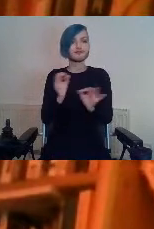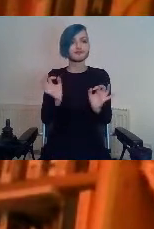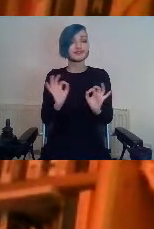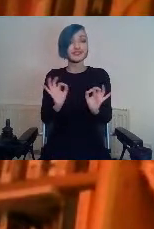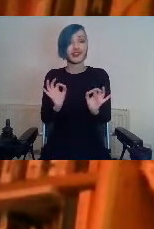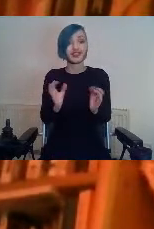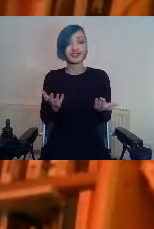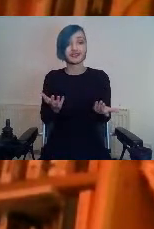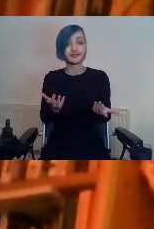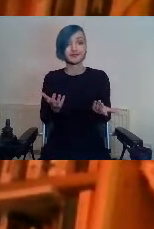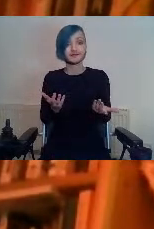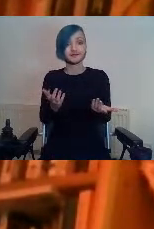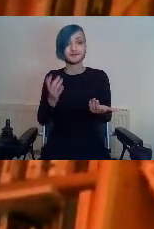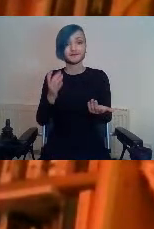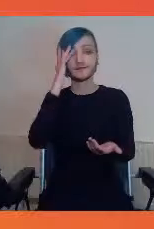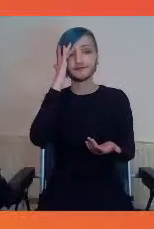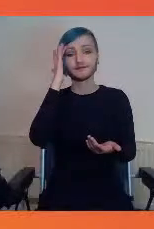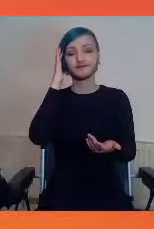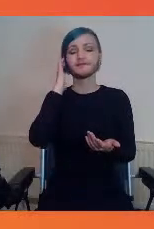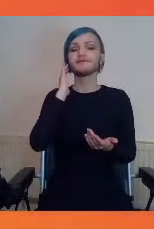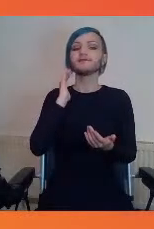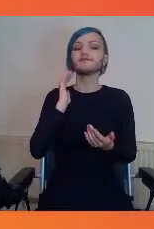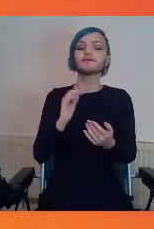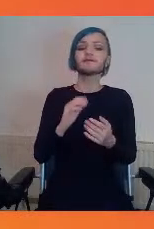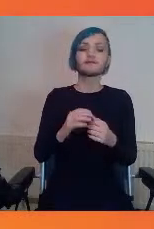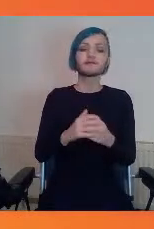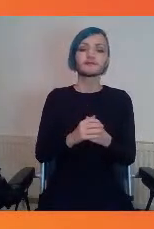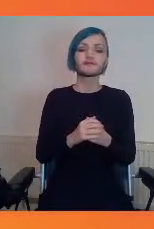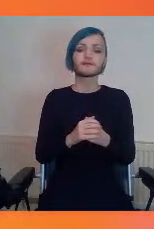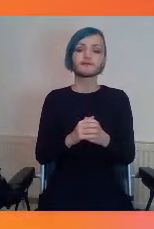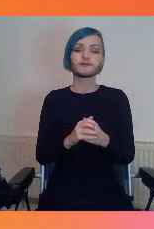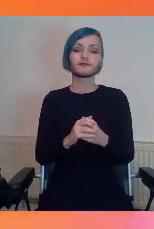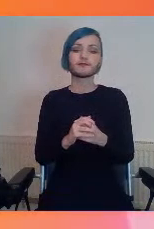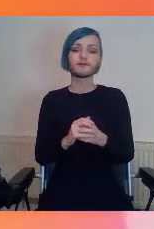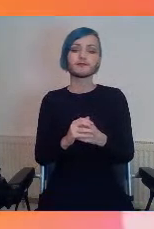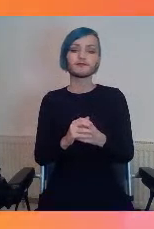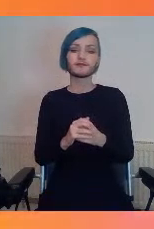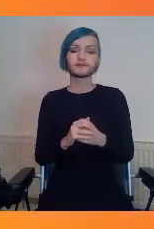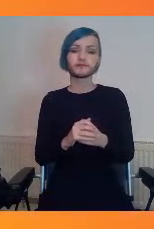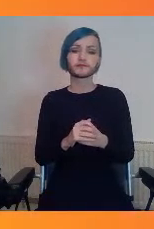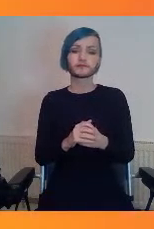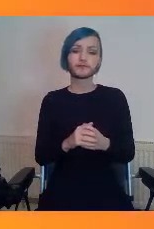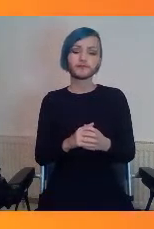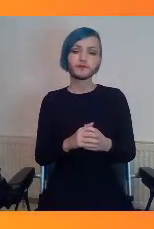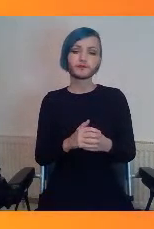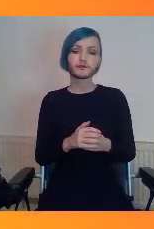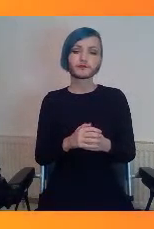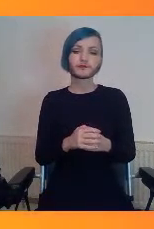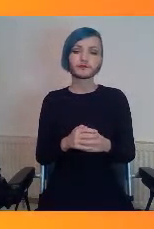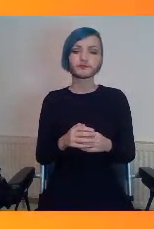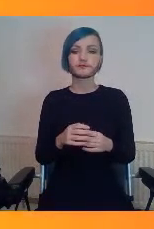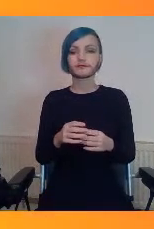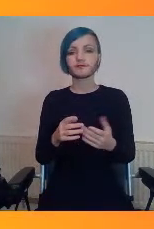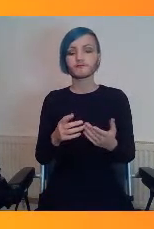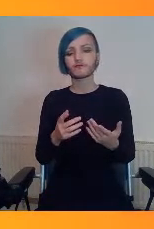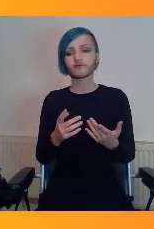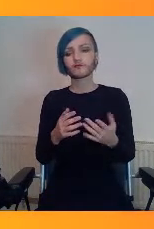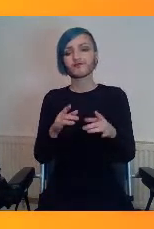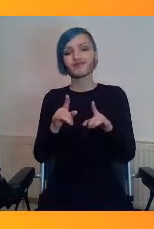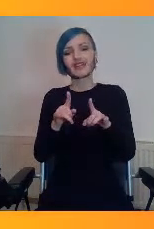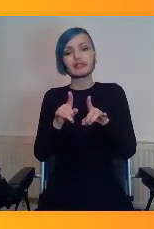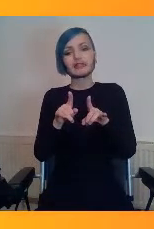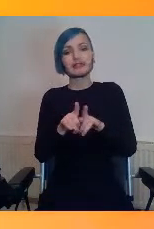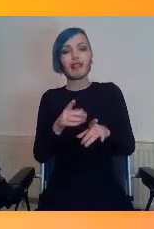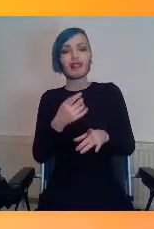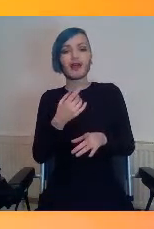we thought that a sort of respect towards limited but rights